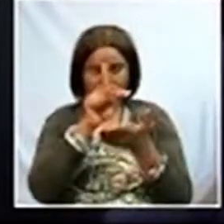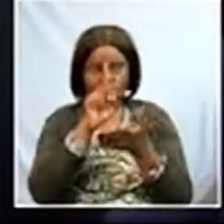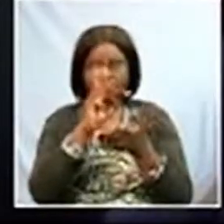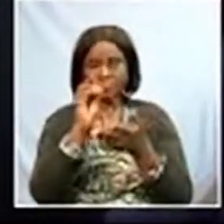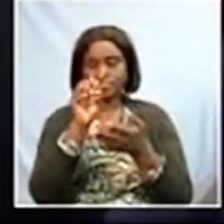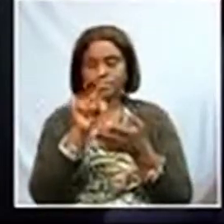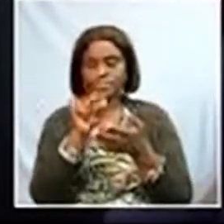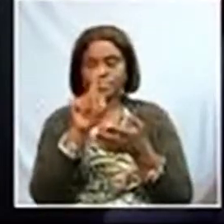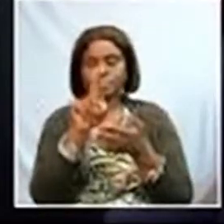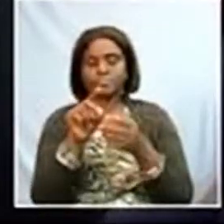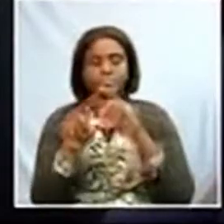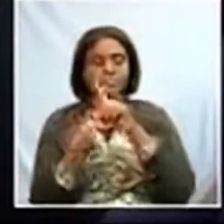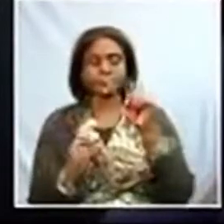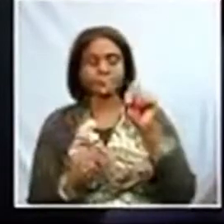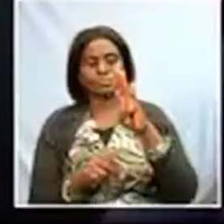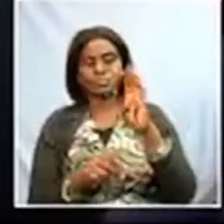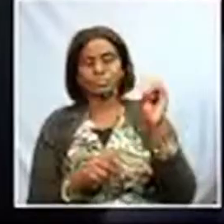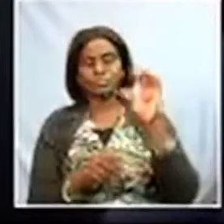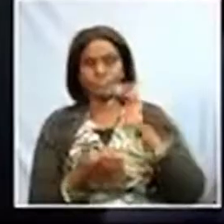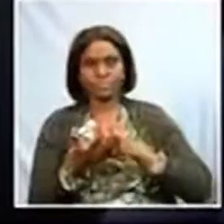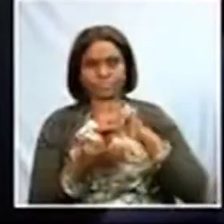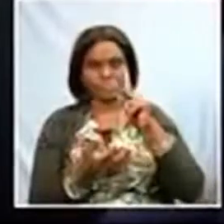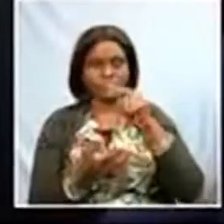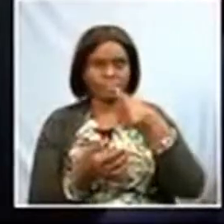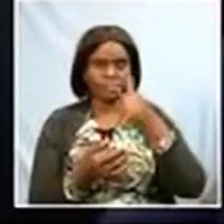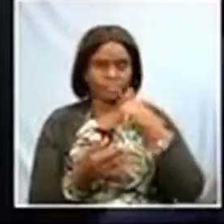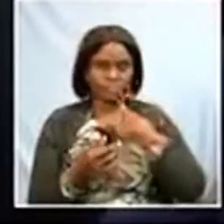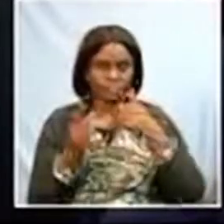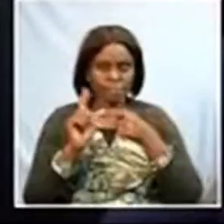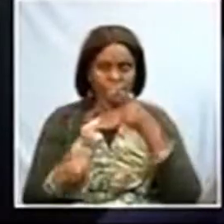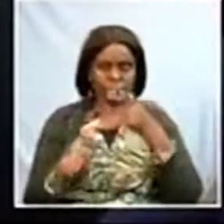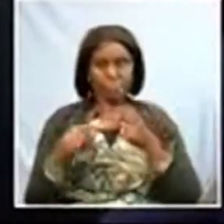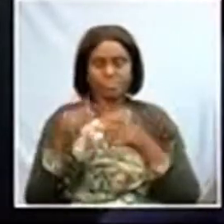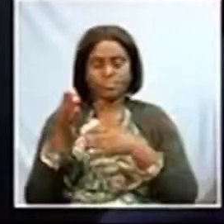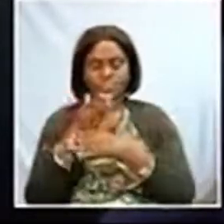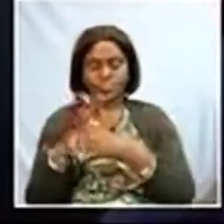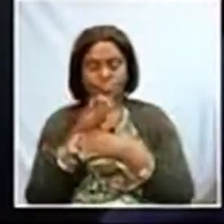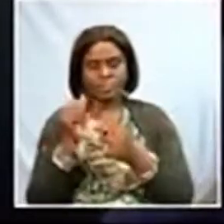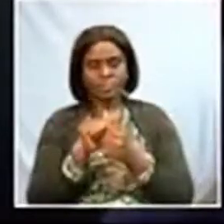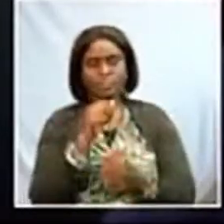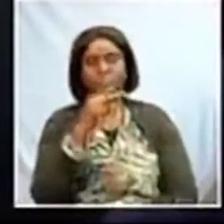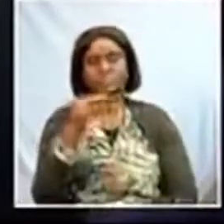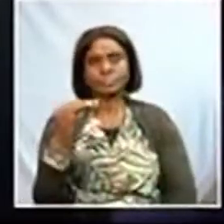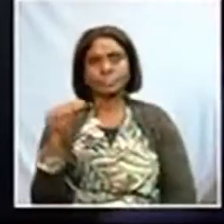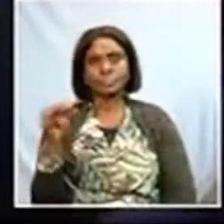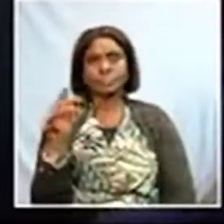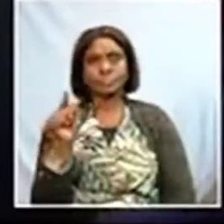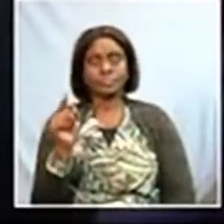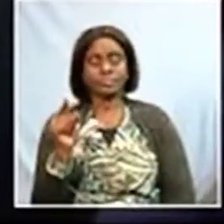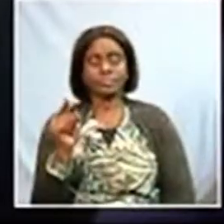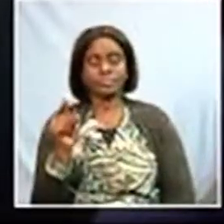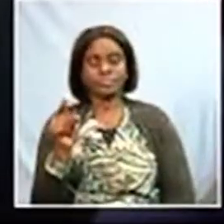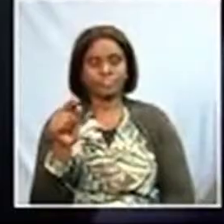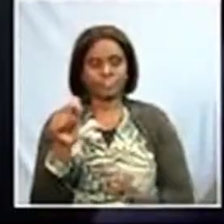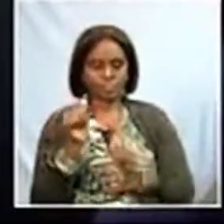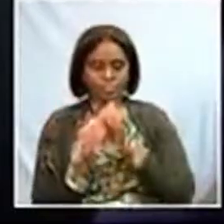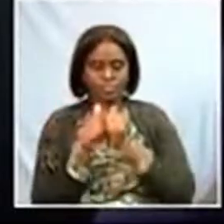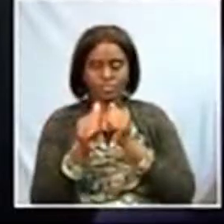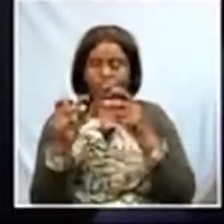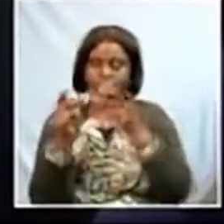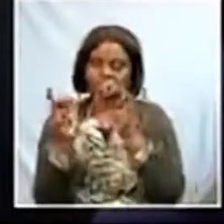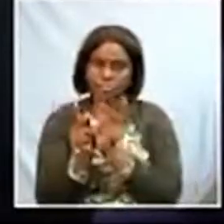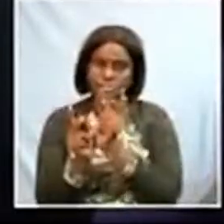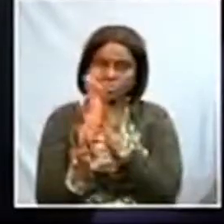of 144,000 kwacha, he has to trade with the materials that were on